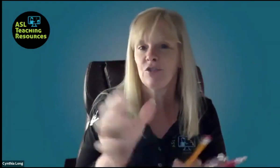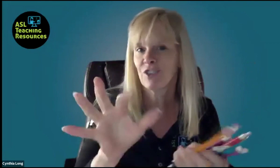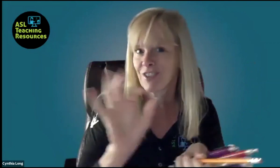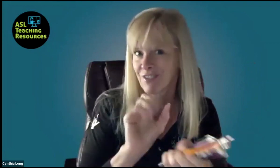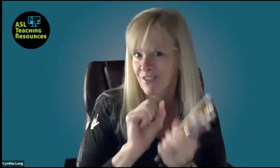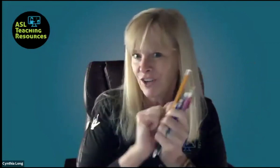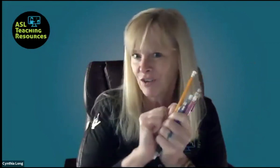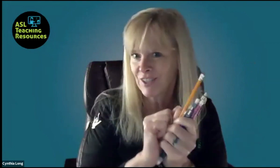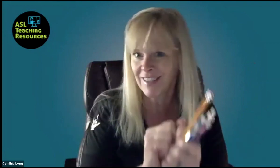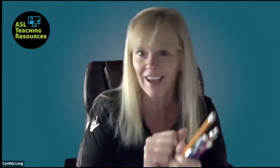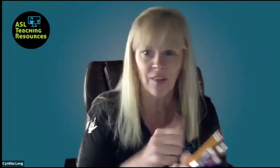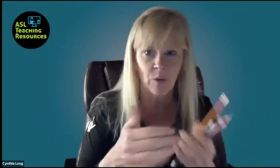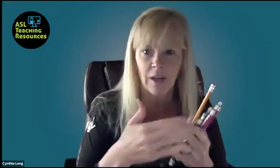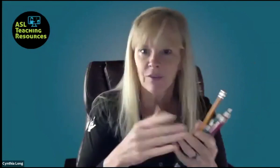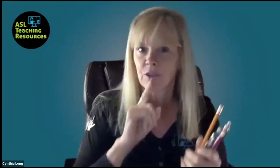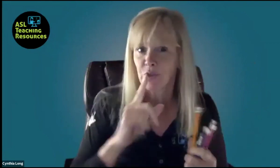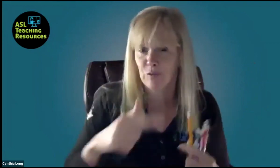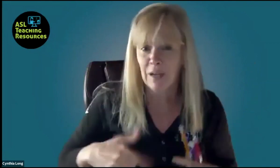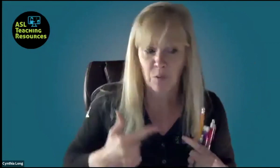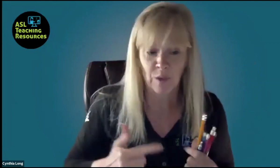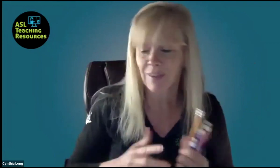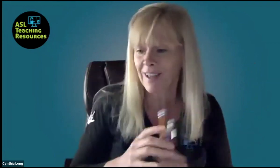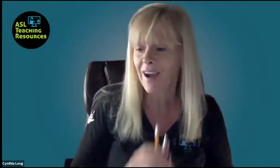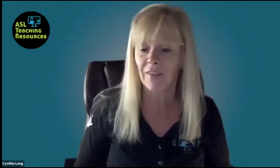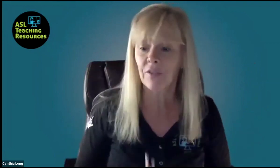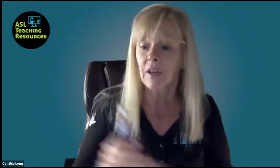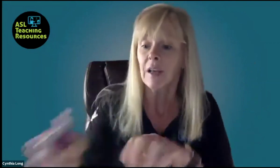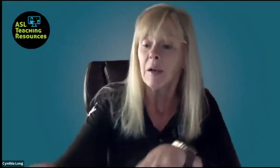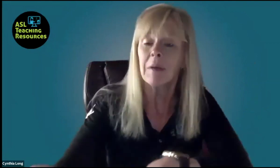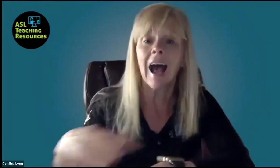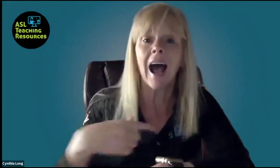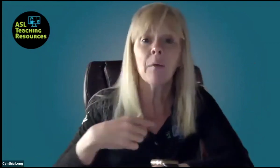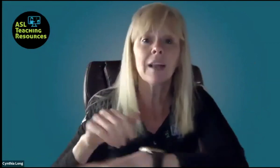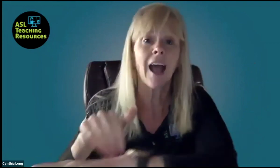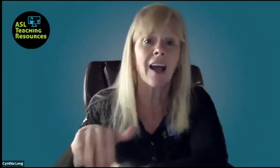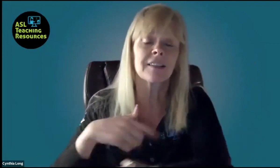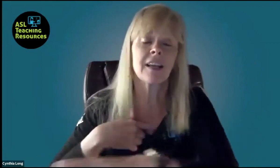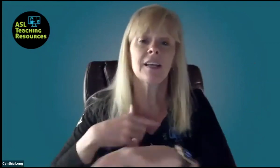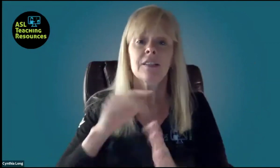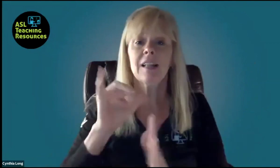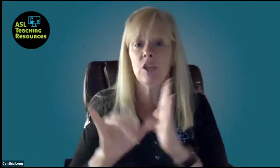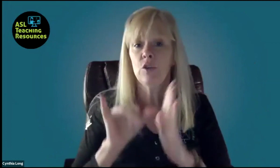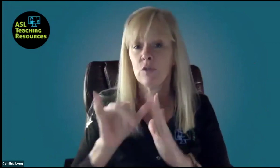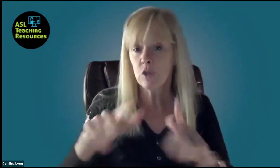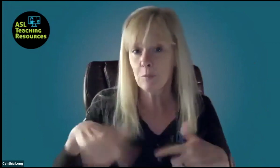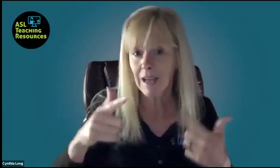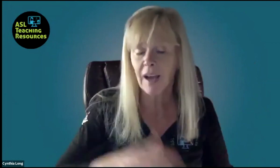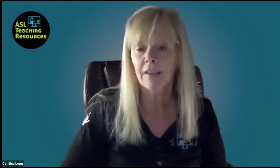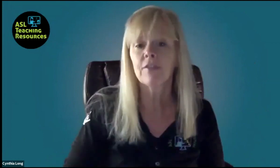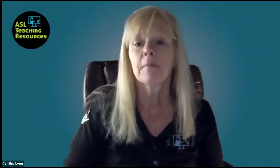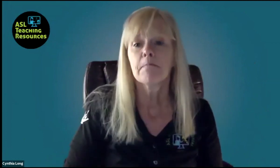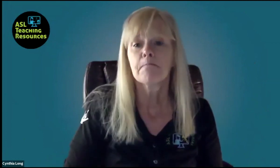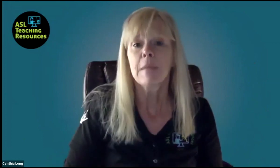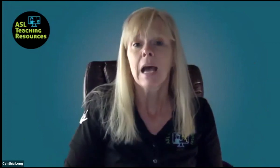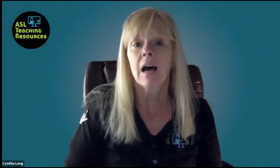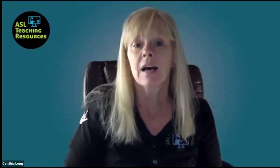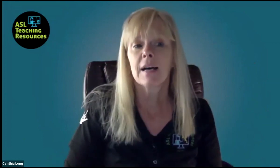then you just, together, whatever, it's like real life. But I would access like YouTube